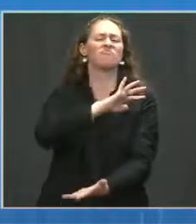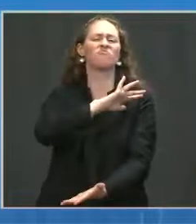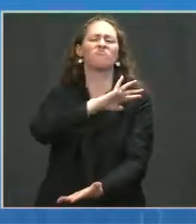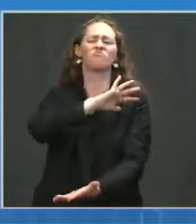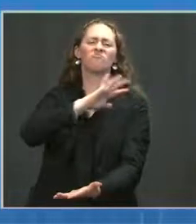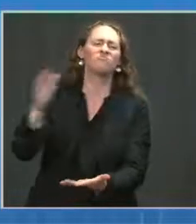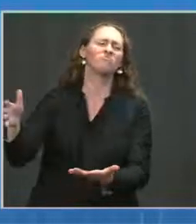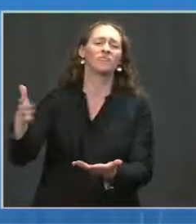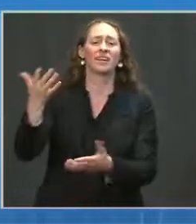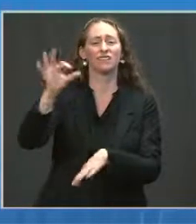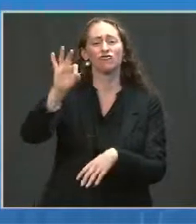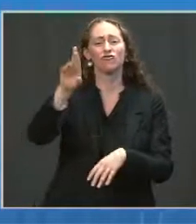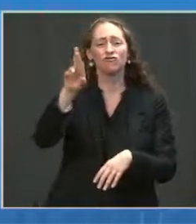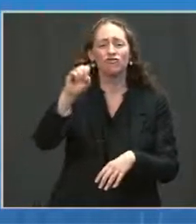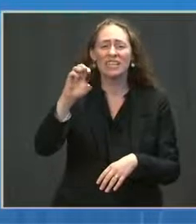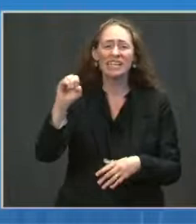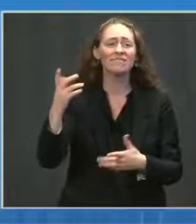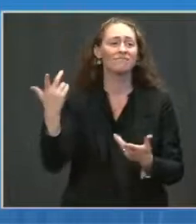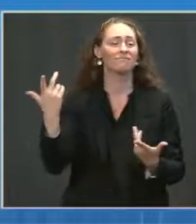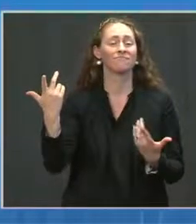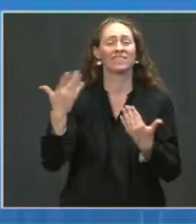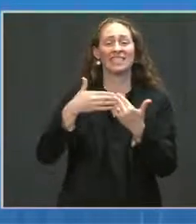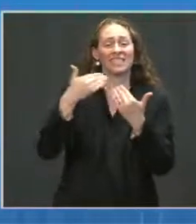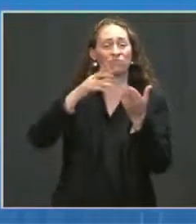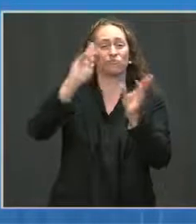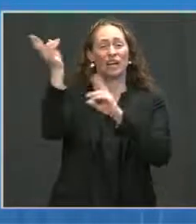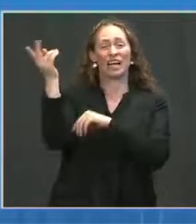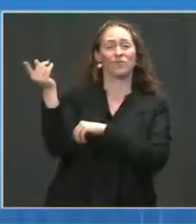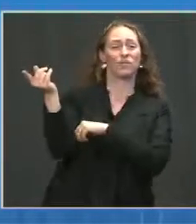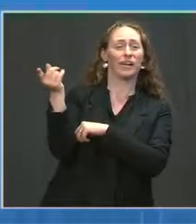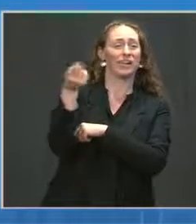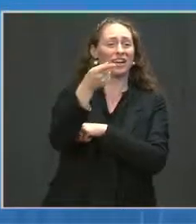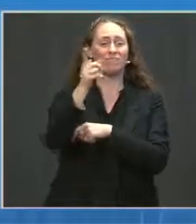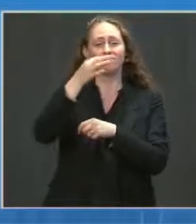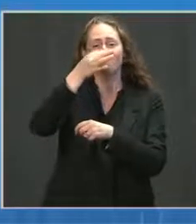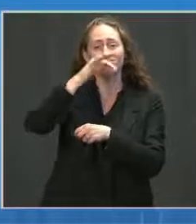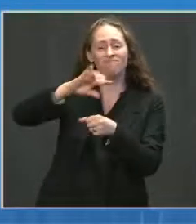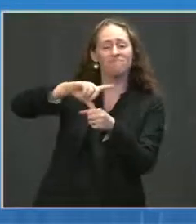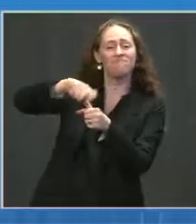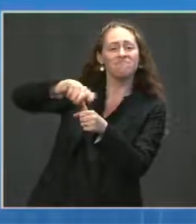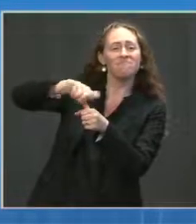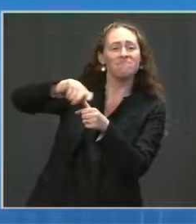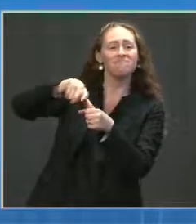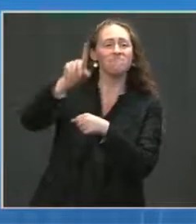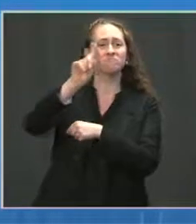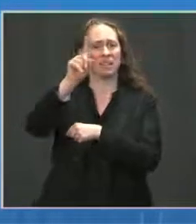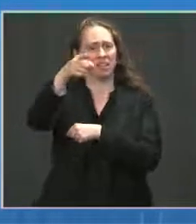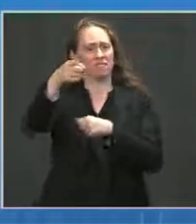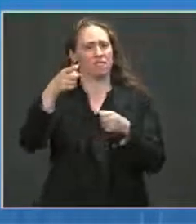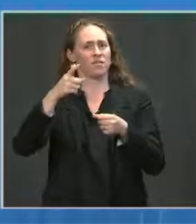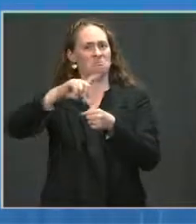free and they're easily accessible within 5 miles of 90% of where Americans live.